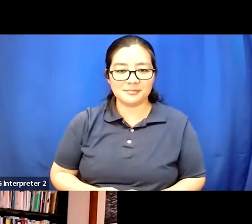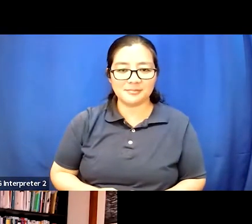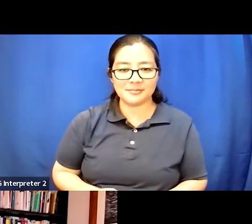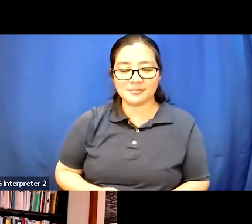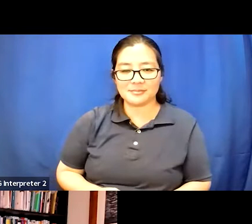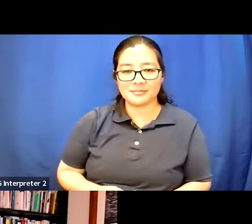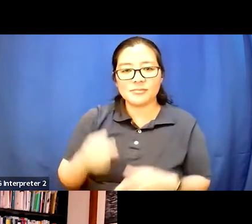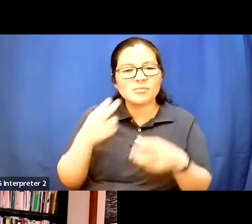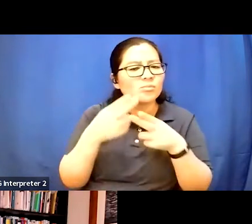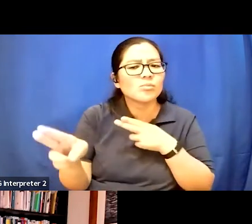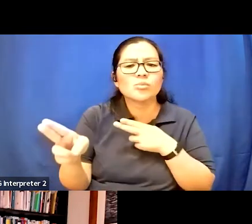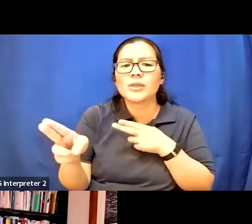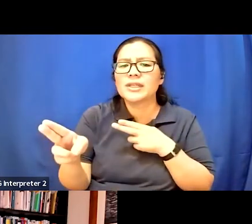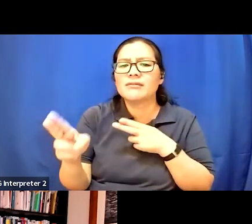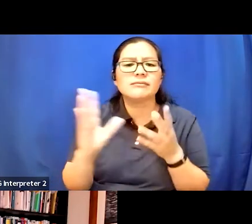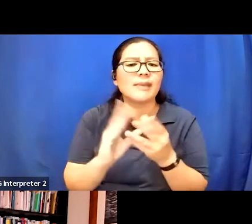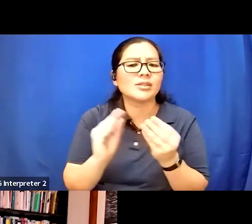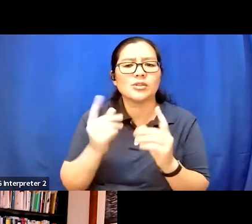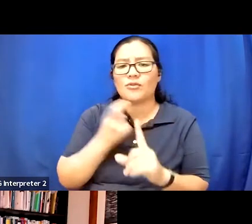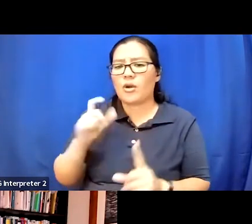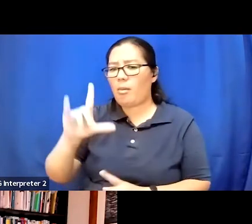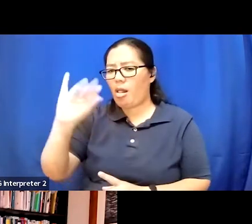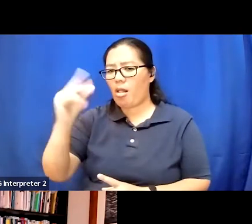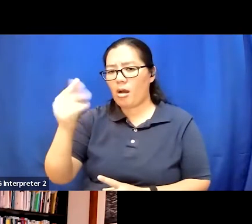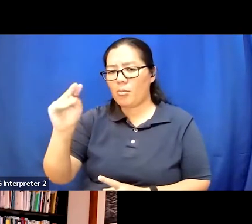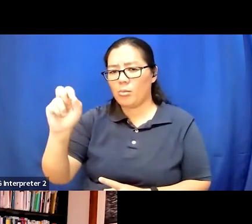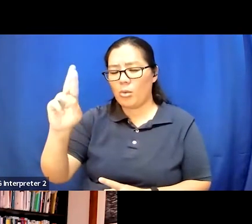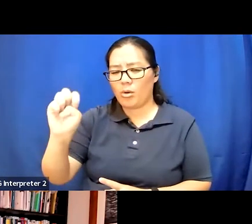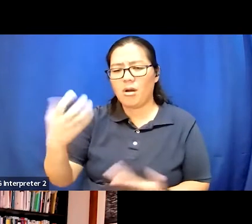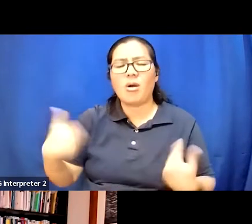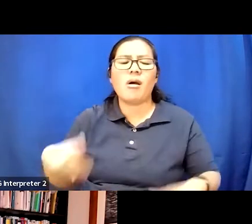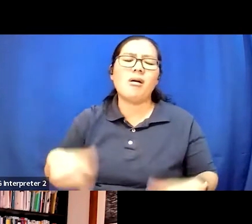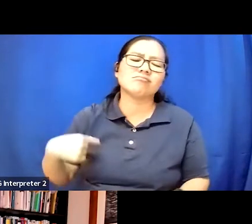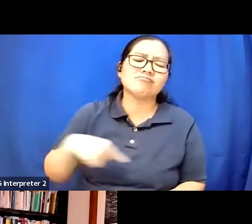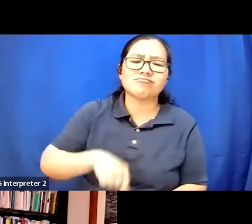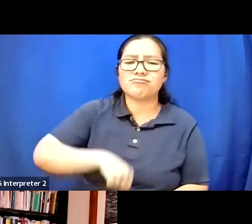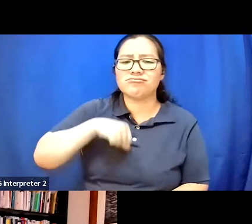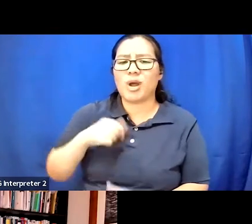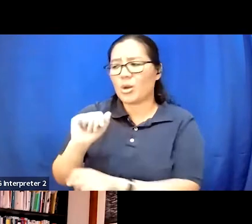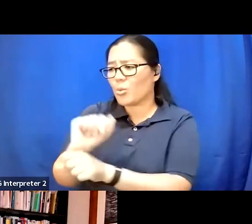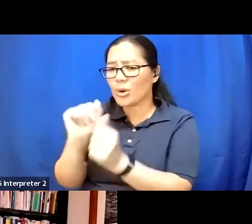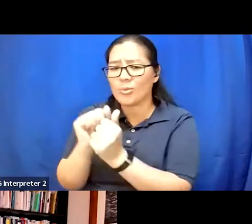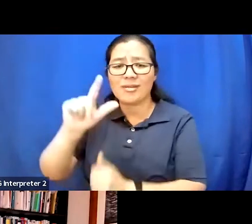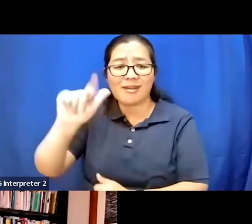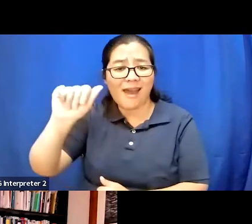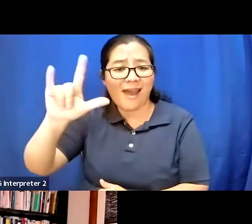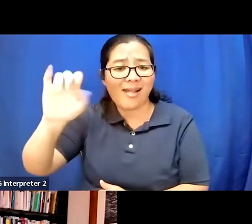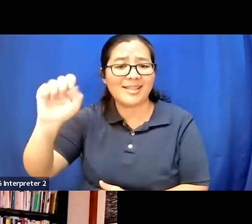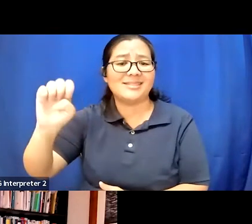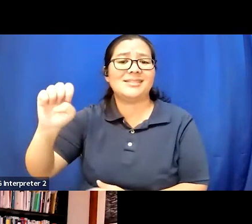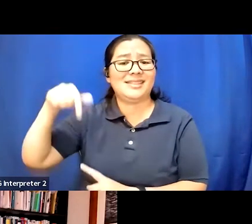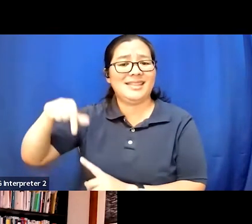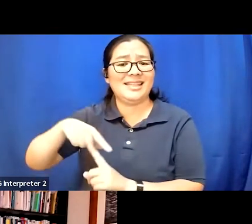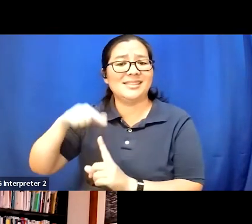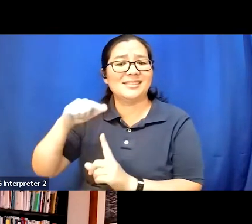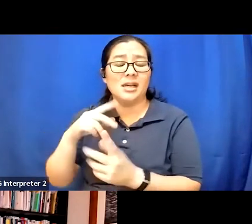Just a brief word from the Longmore Institute. We are so proud to get to work with Alice on this series once again. We worked with her on the launch